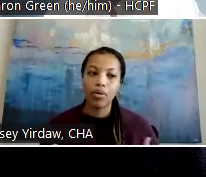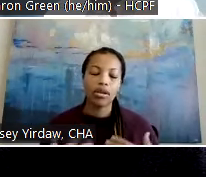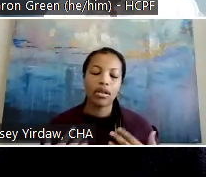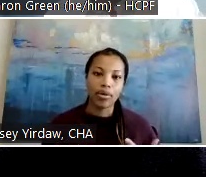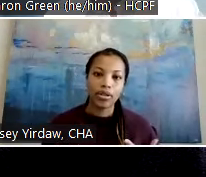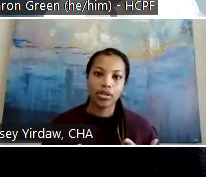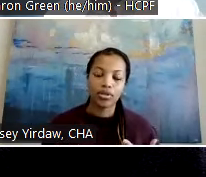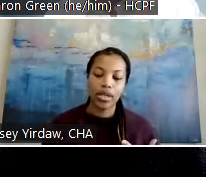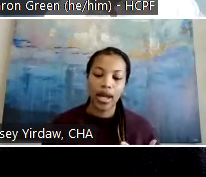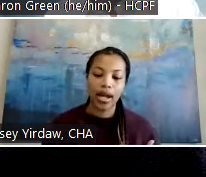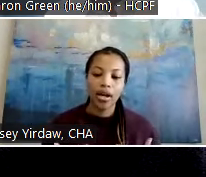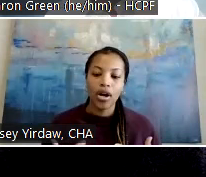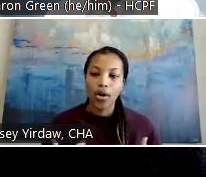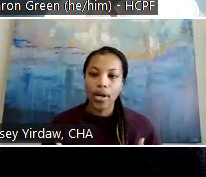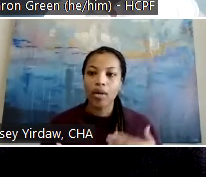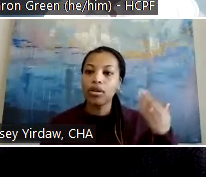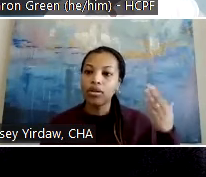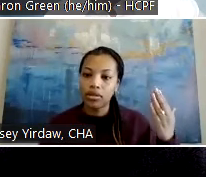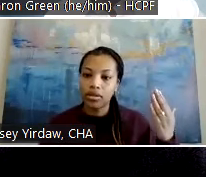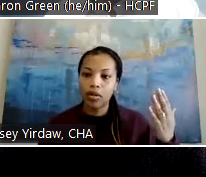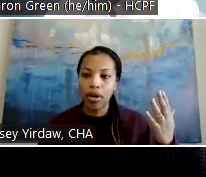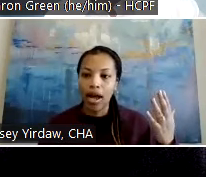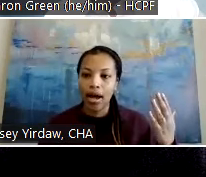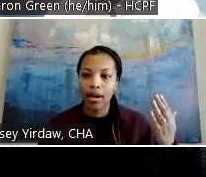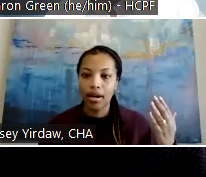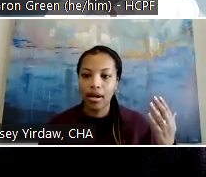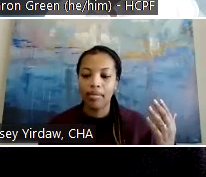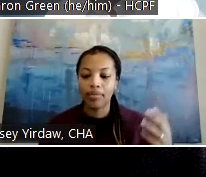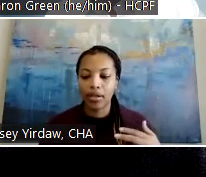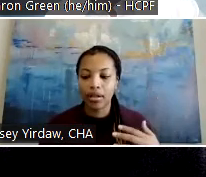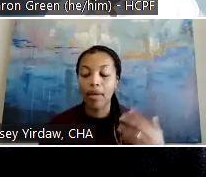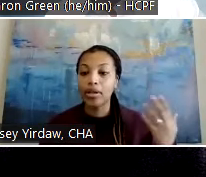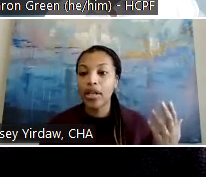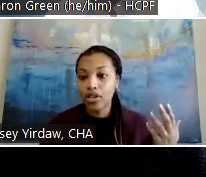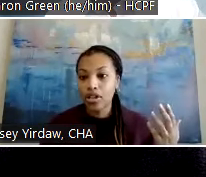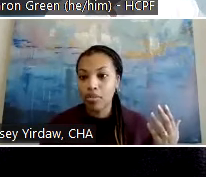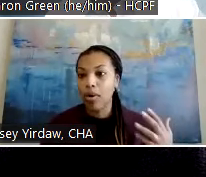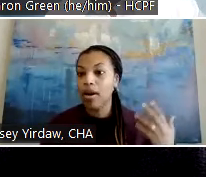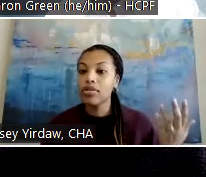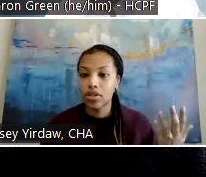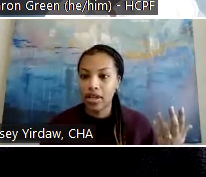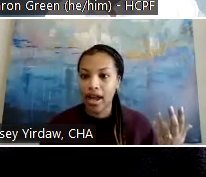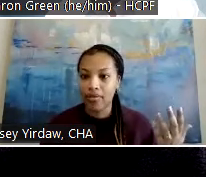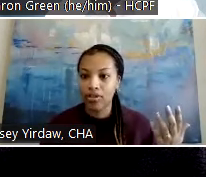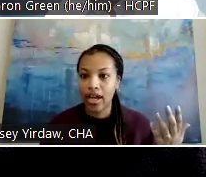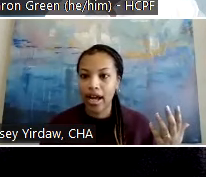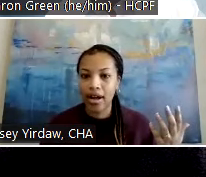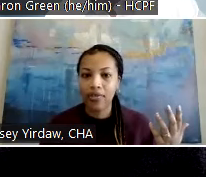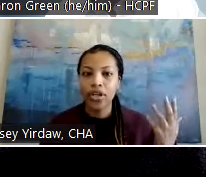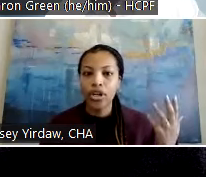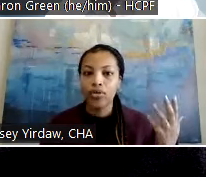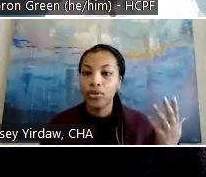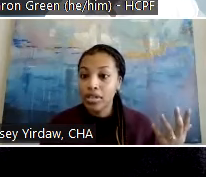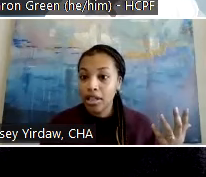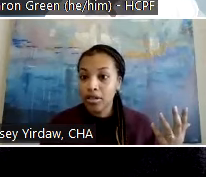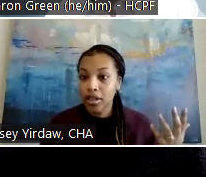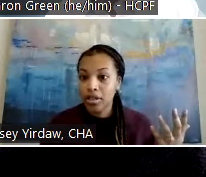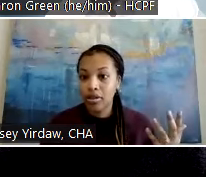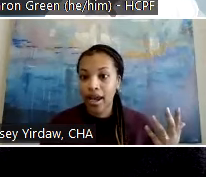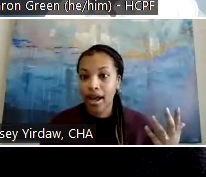and that would allow us to say, okay, we know someone had hypertension, but what else do they have? Do they have